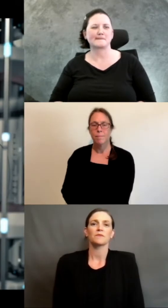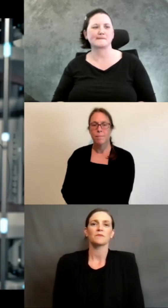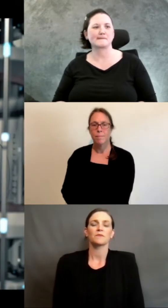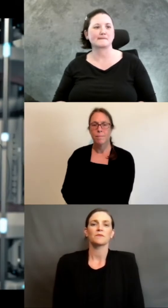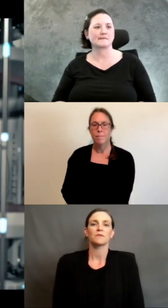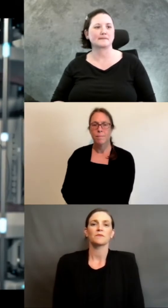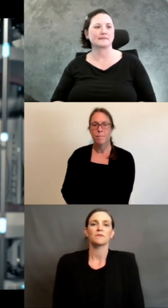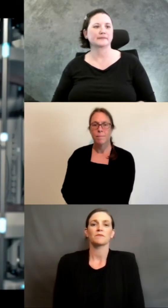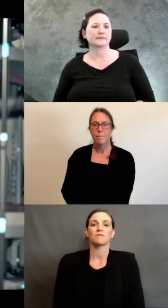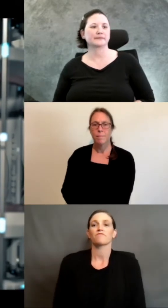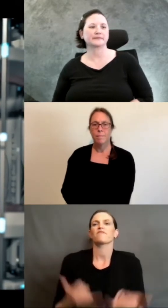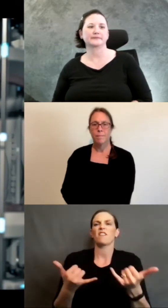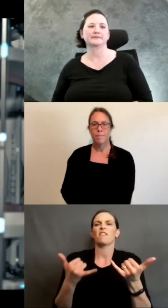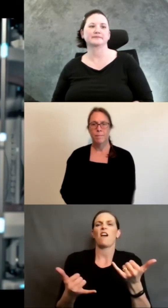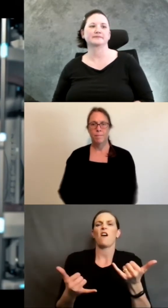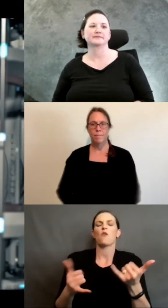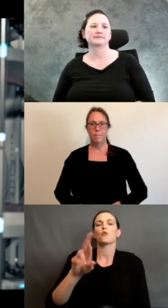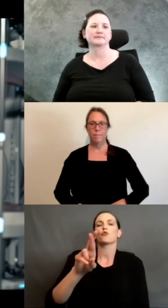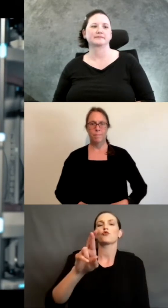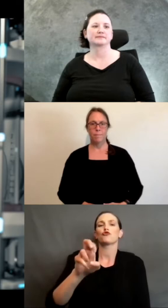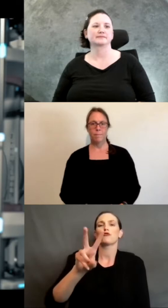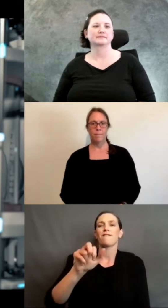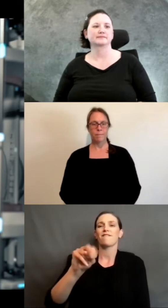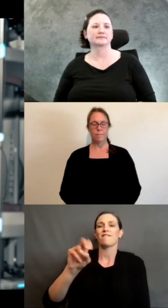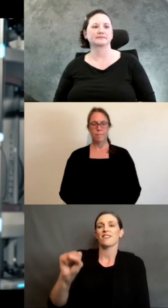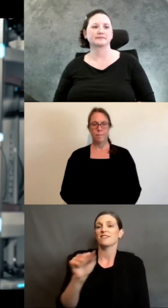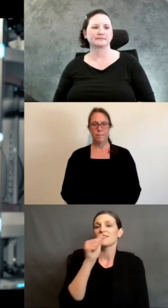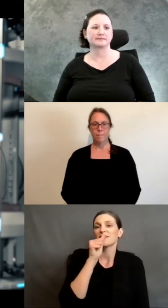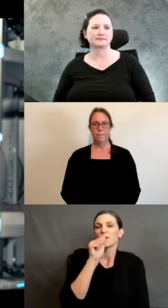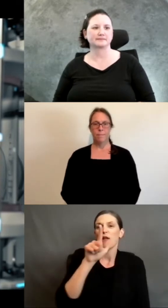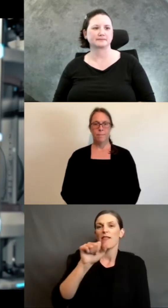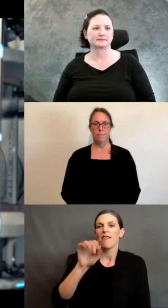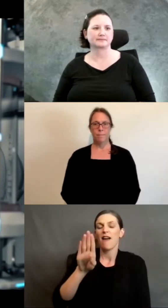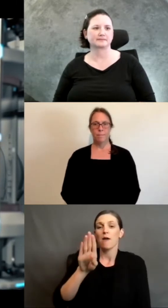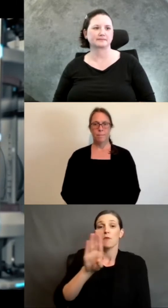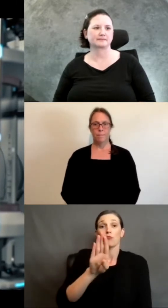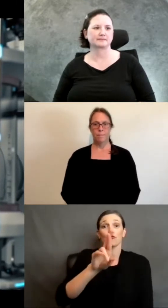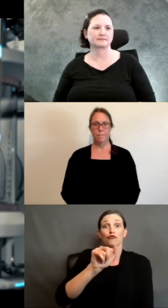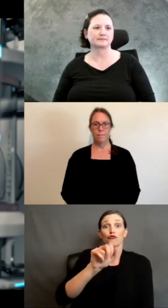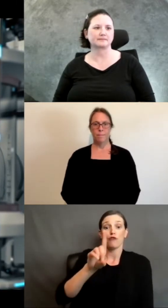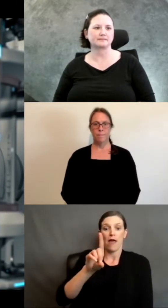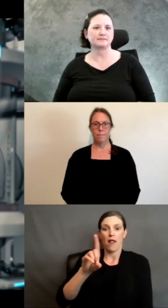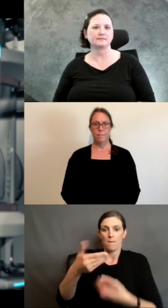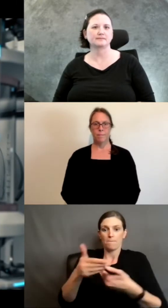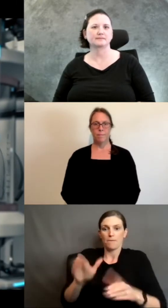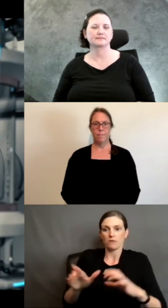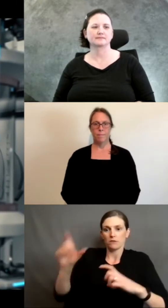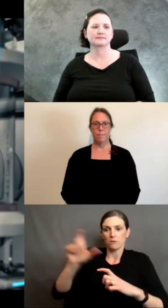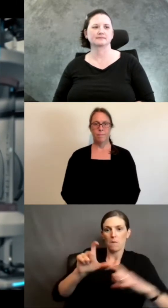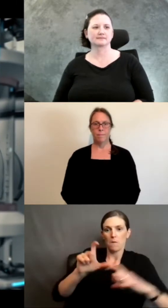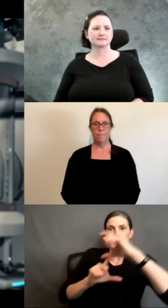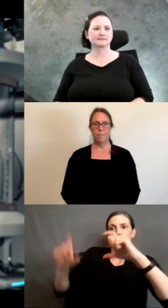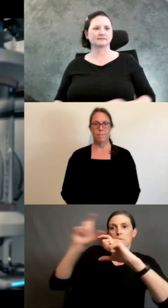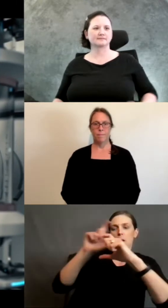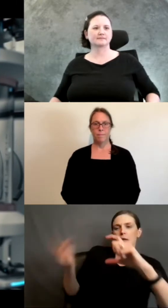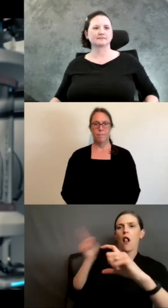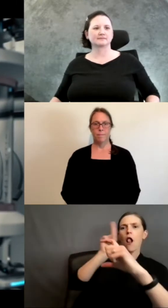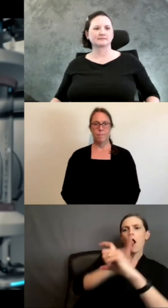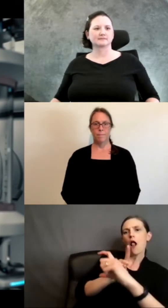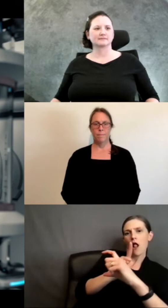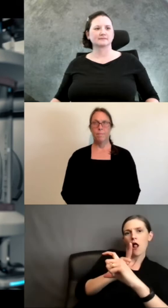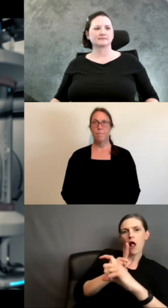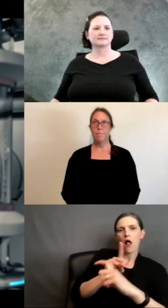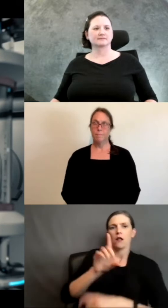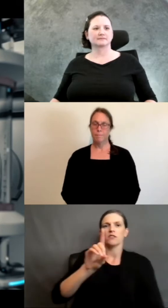Now in Reven's secret lab, Brad is seen hiding behind a large stack of boxes. Doc and Diamantina stare up at